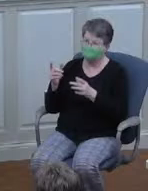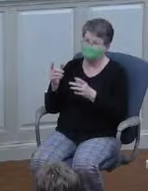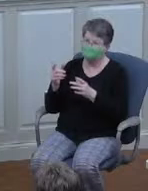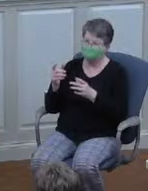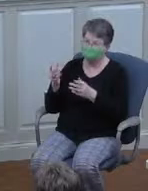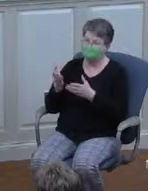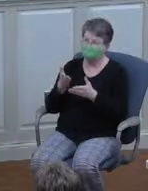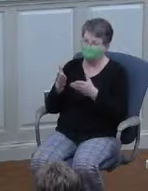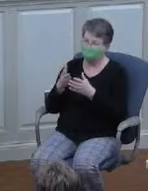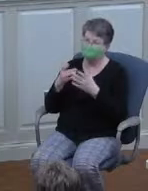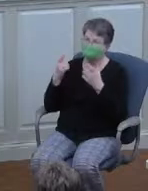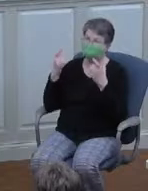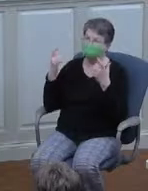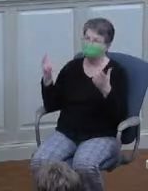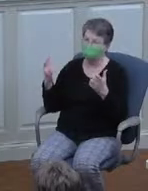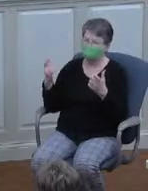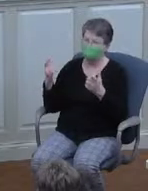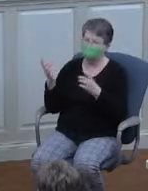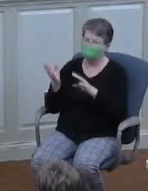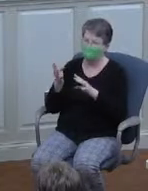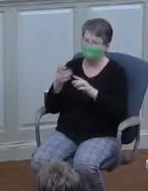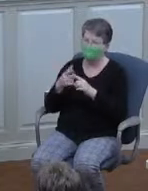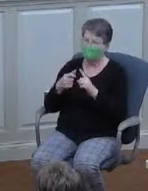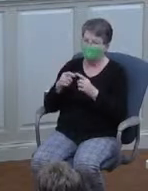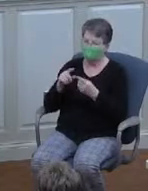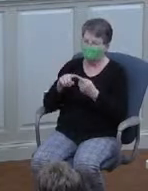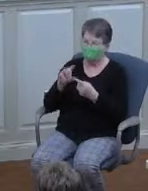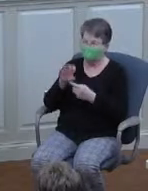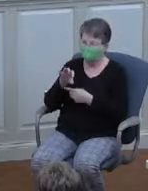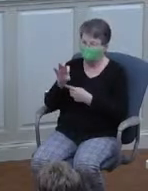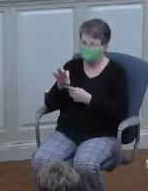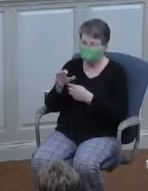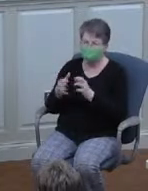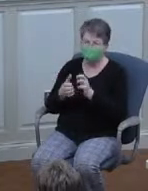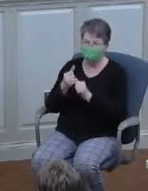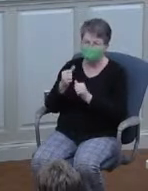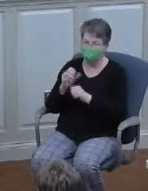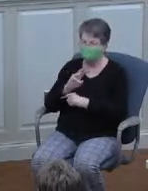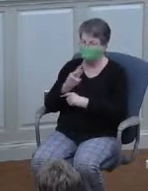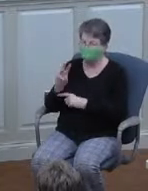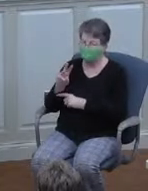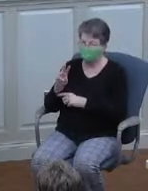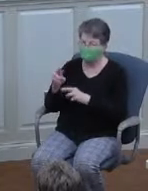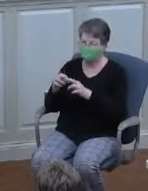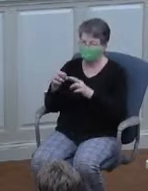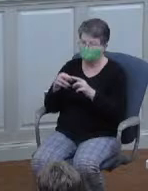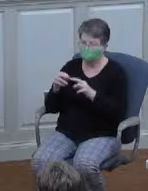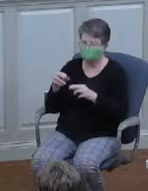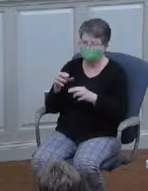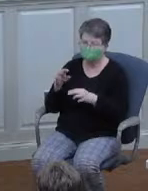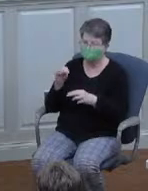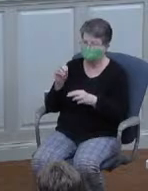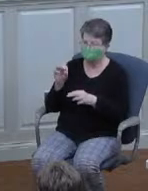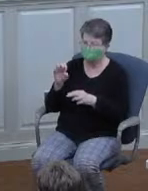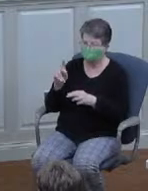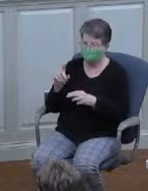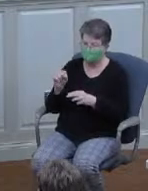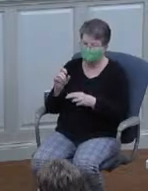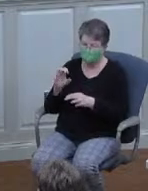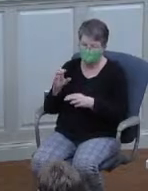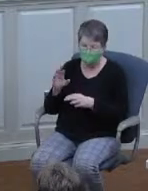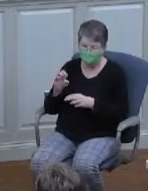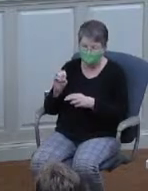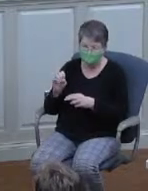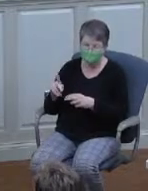the city. You're looking at flow from Center College, most of the west region of Danville, Mox Creek Pump Station, and so on and so